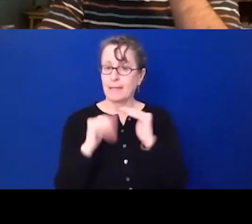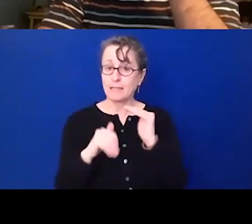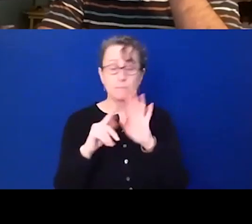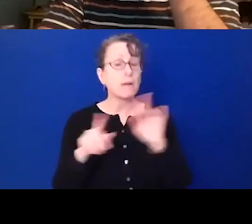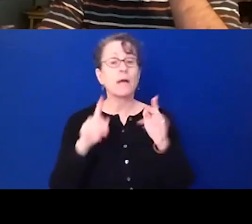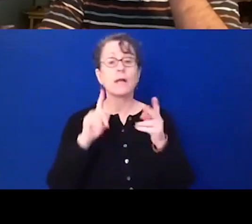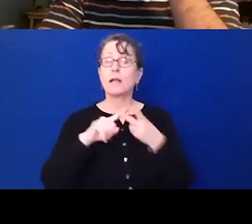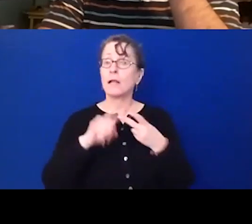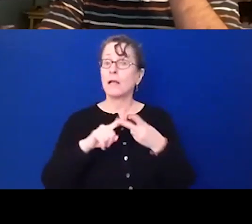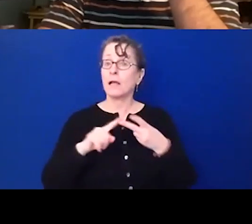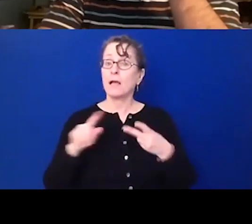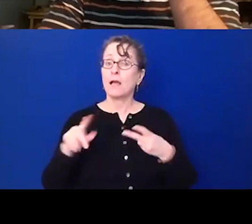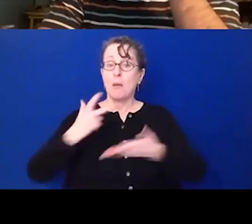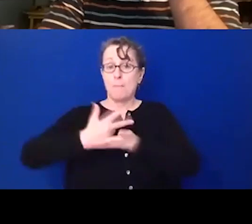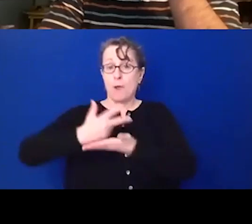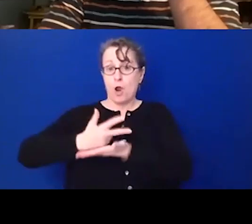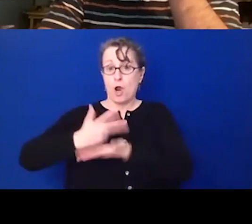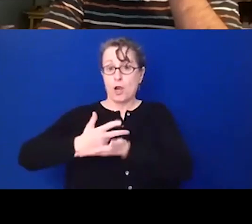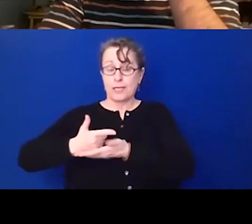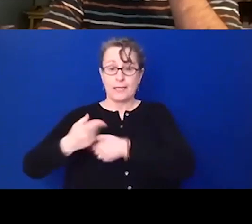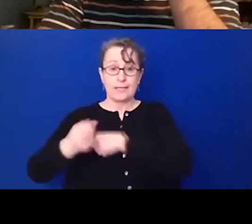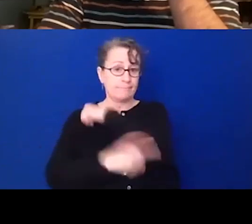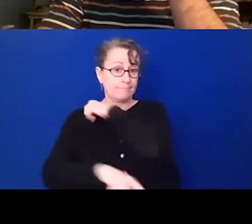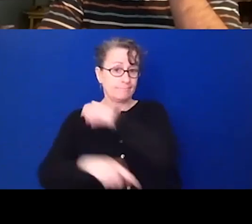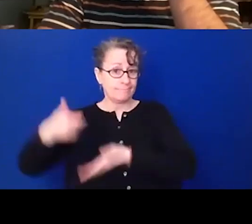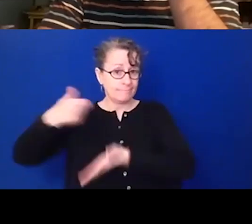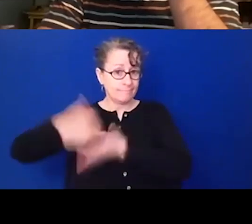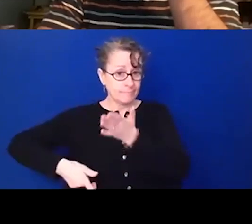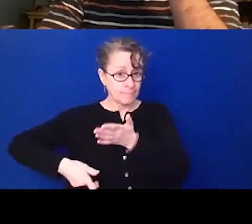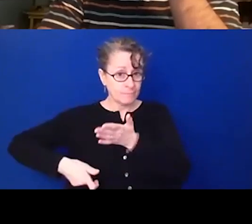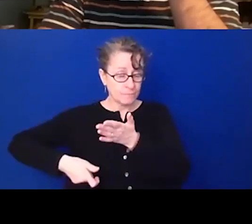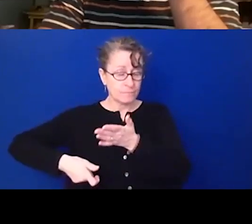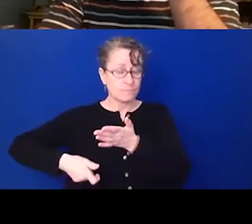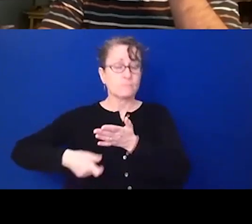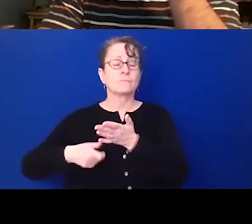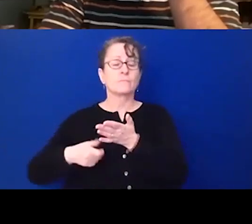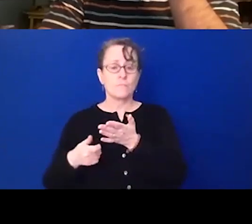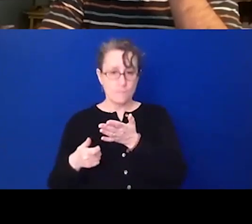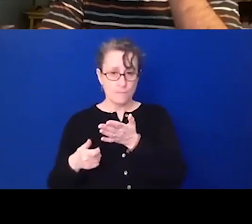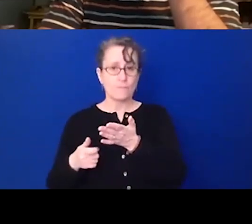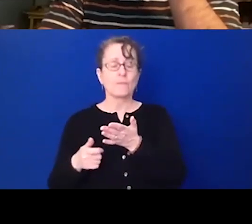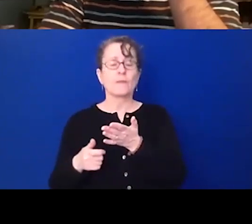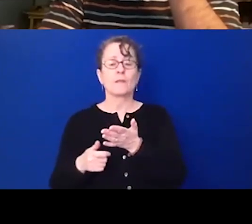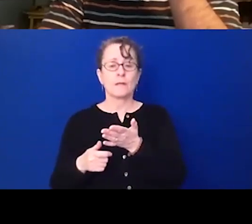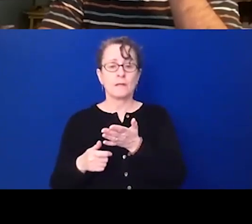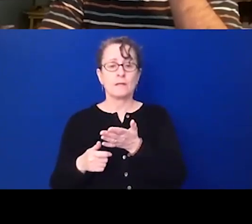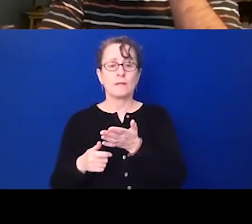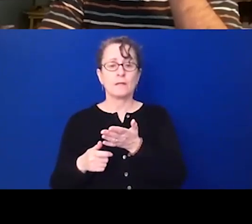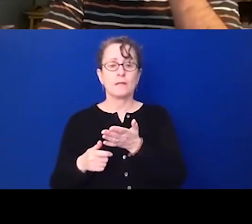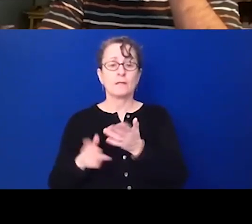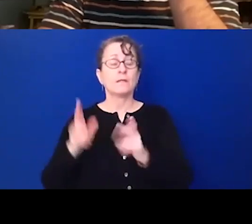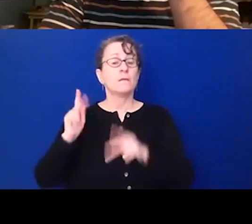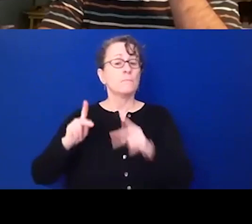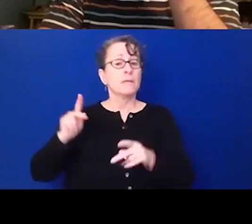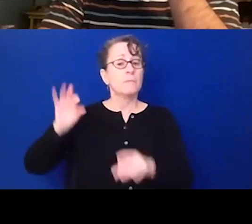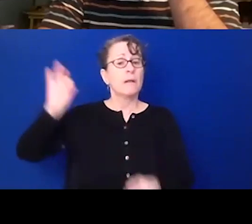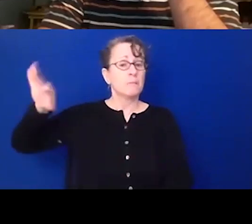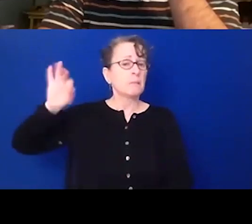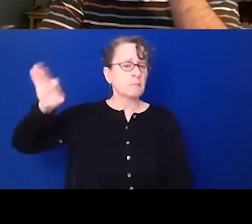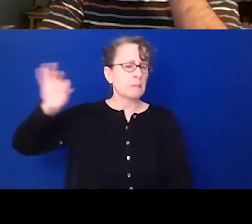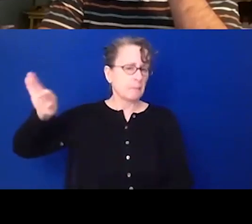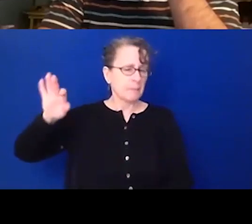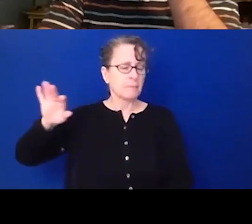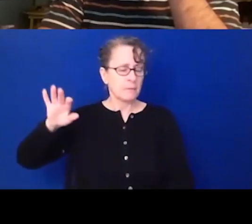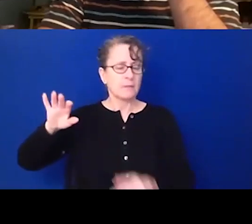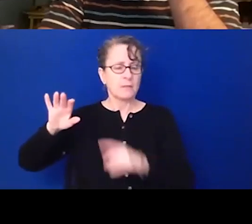found is this past year, even though the collections for what people were paying to use the parking system were